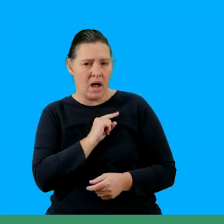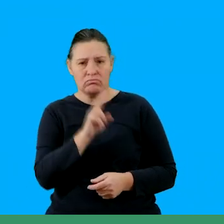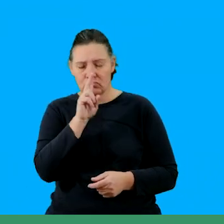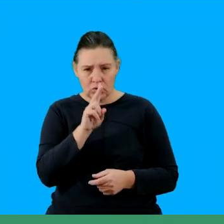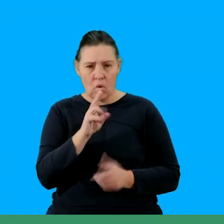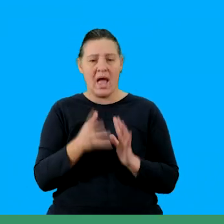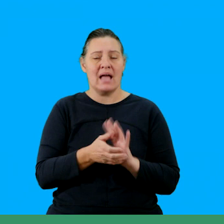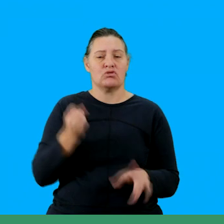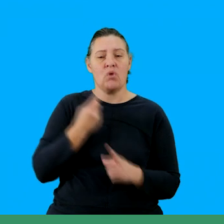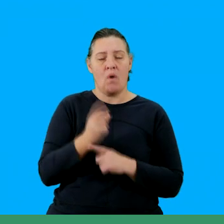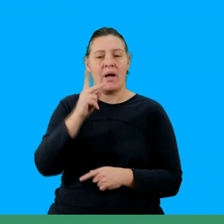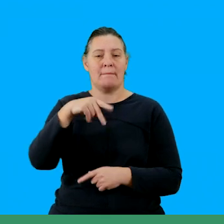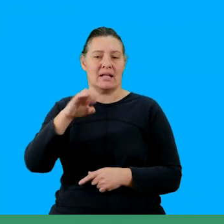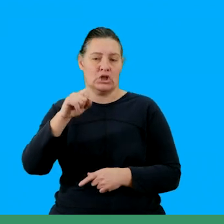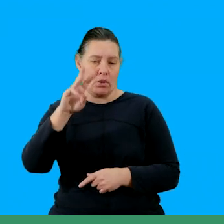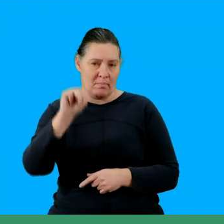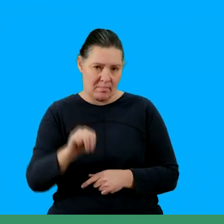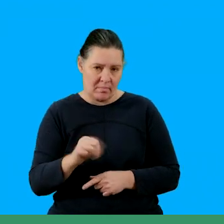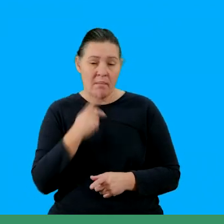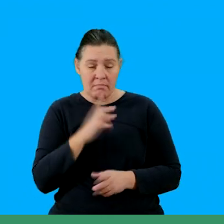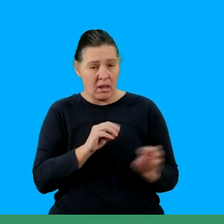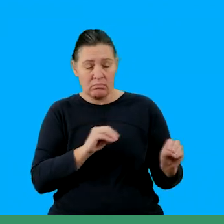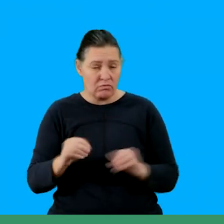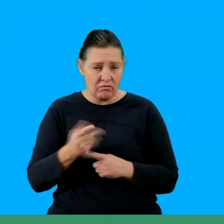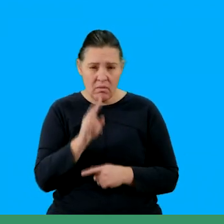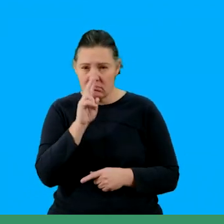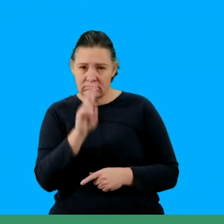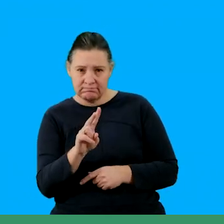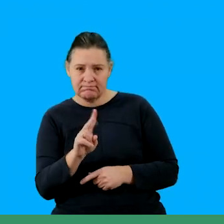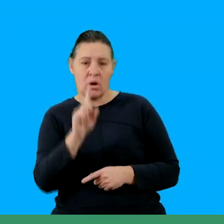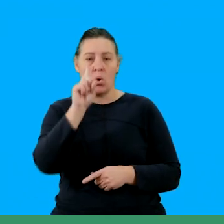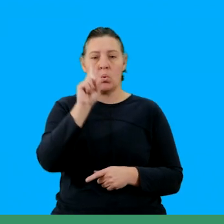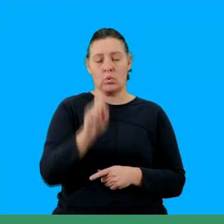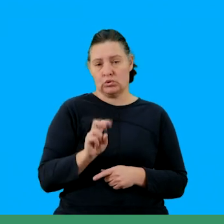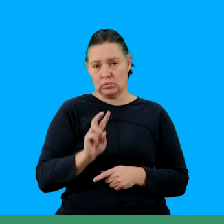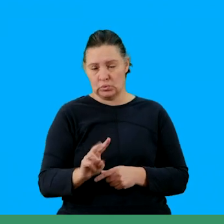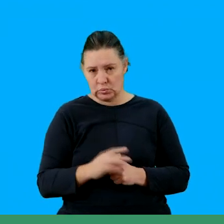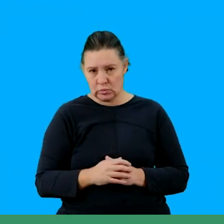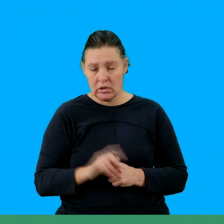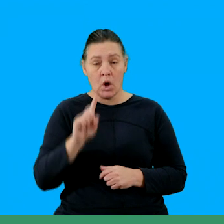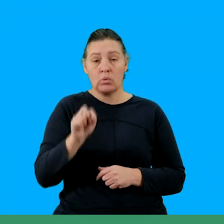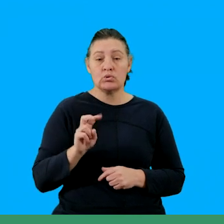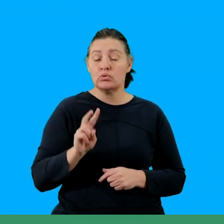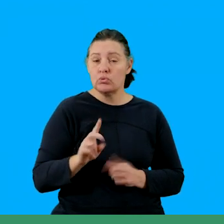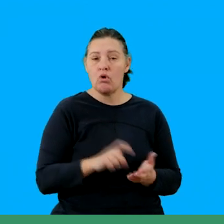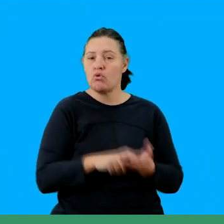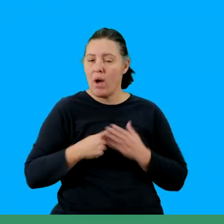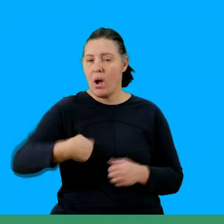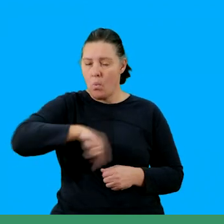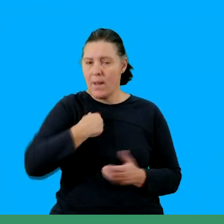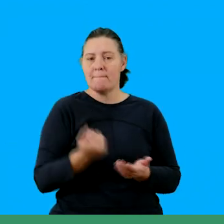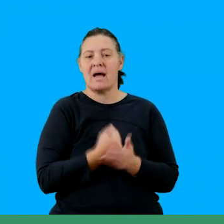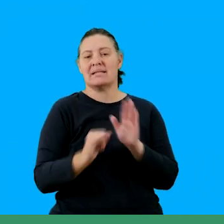saw the word extraction of platinum. Then as we move, we look into question 2 now. Question 2 required us